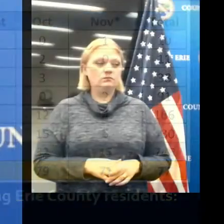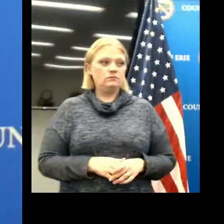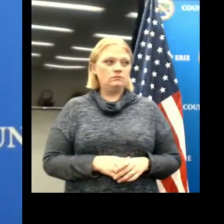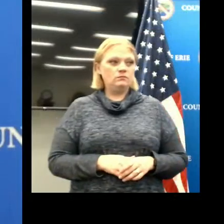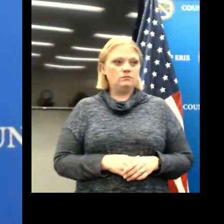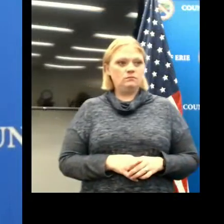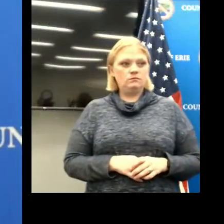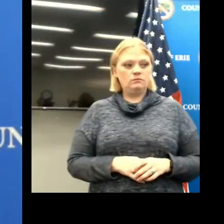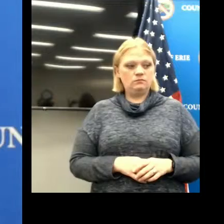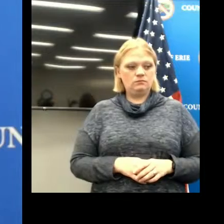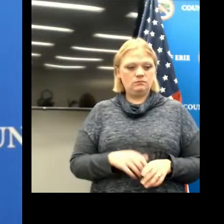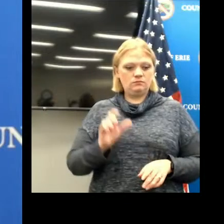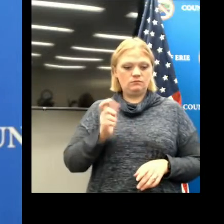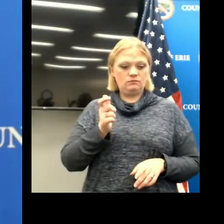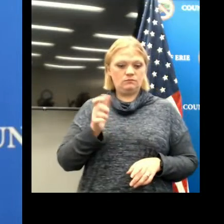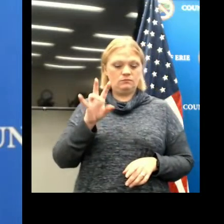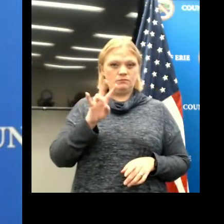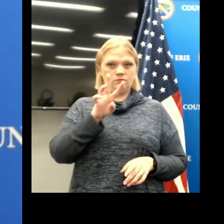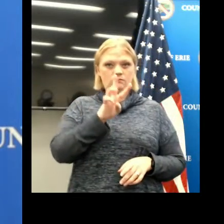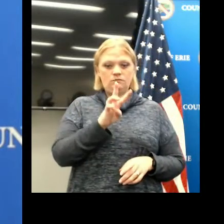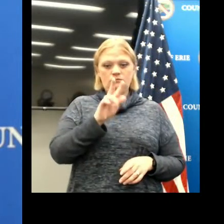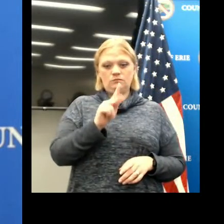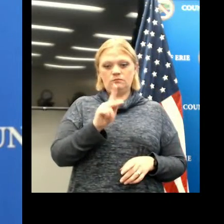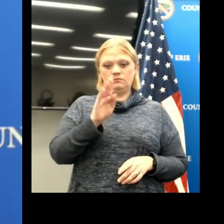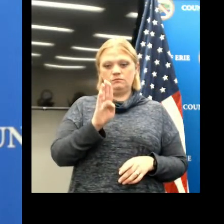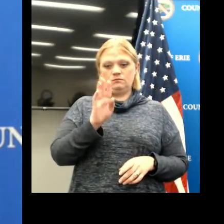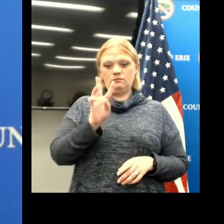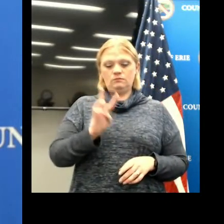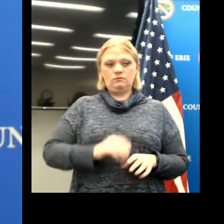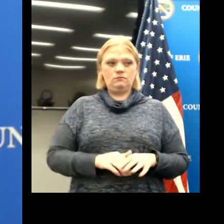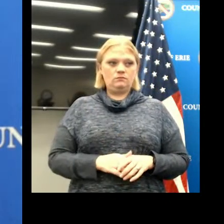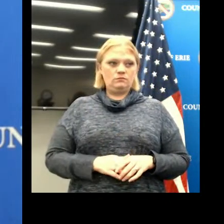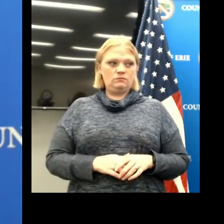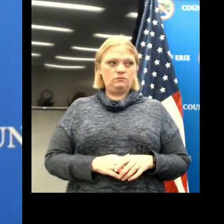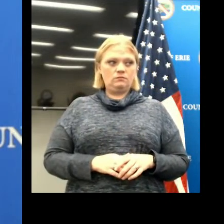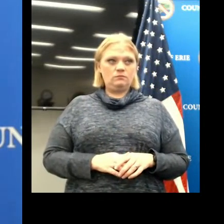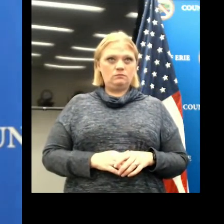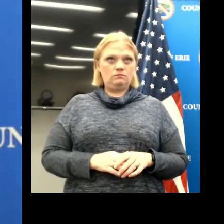Next, is anybody on from Channel 7, WKBW?